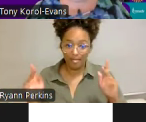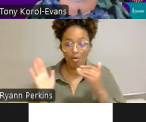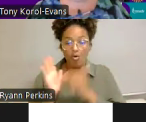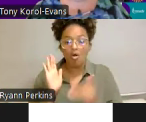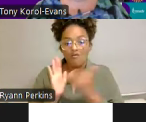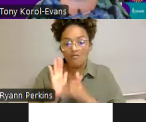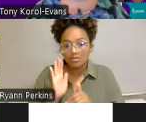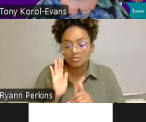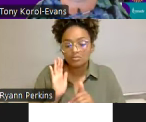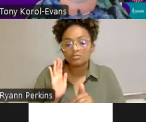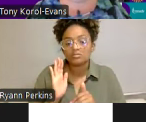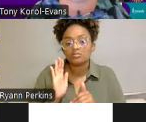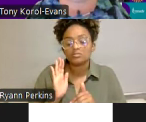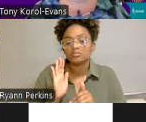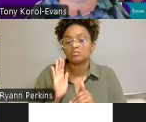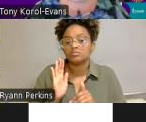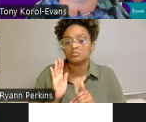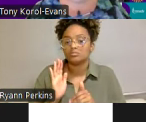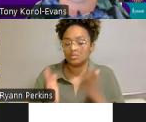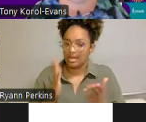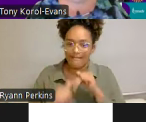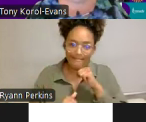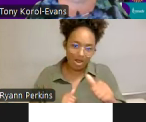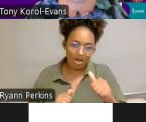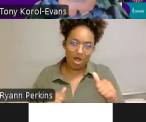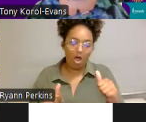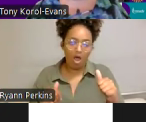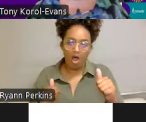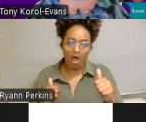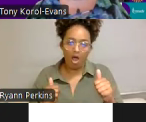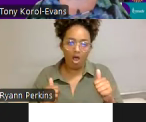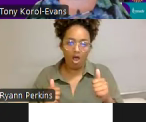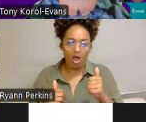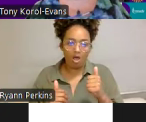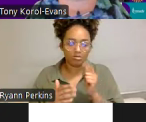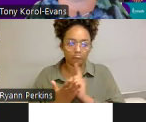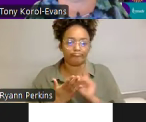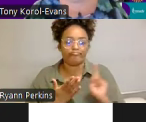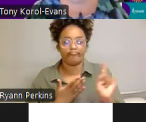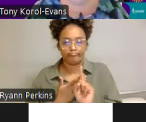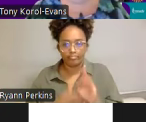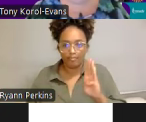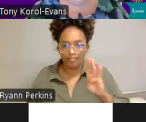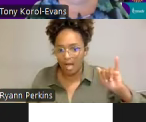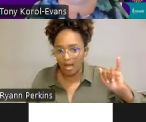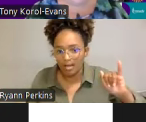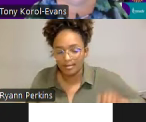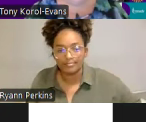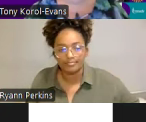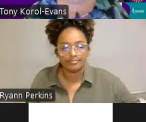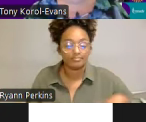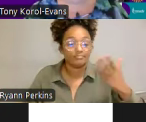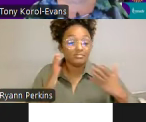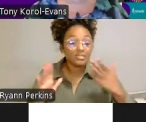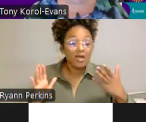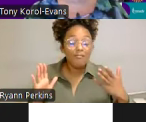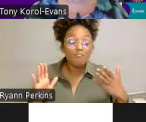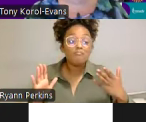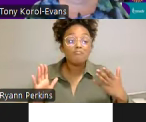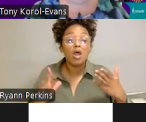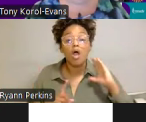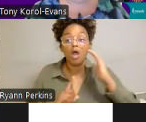may not openly present as bisexual. They may present as heterosexual, especially